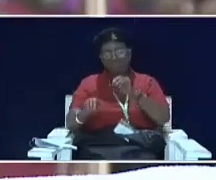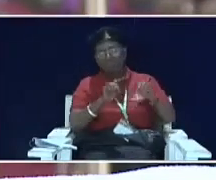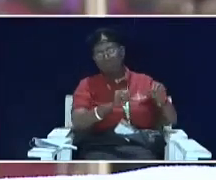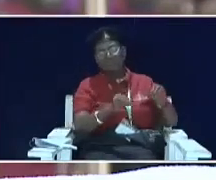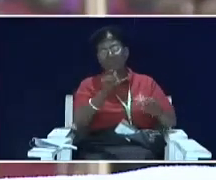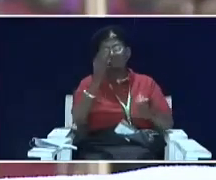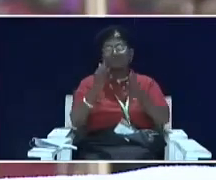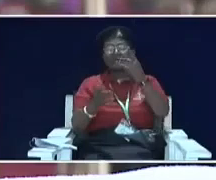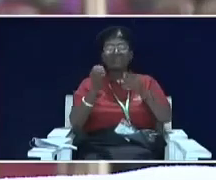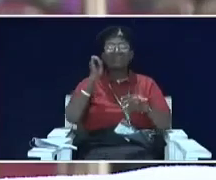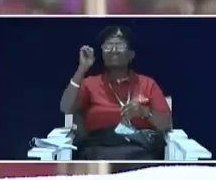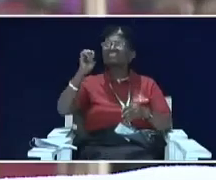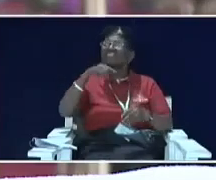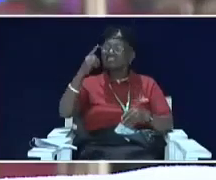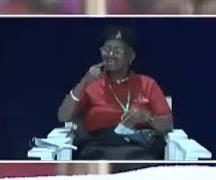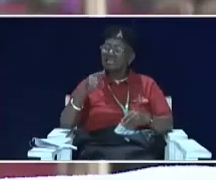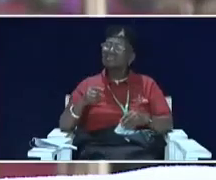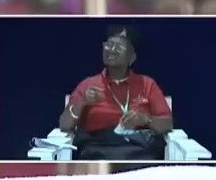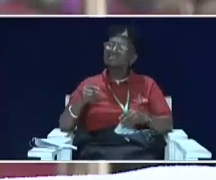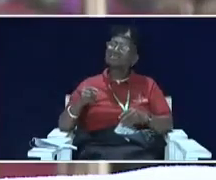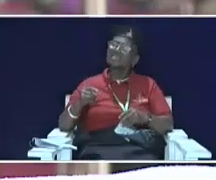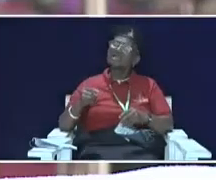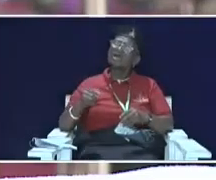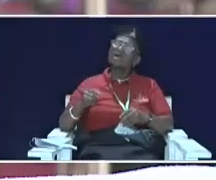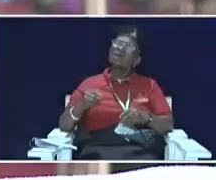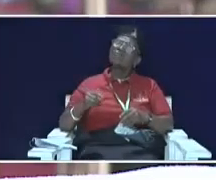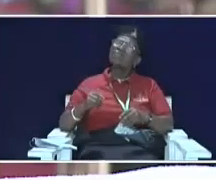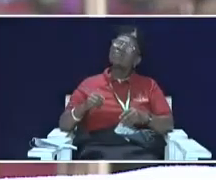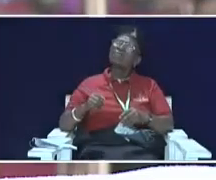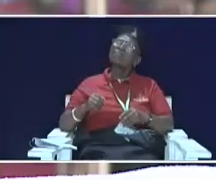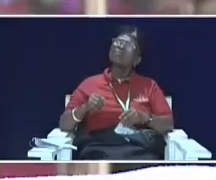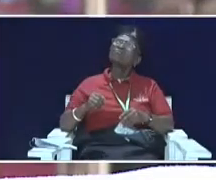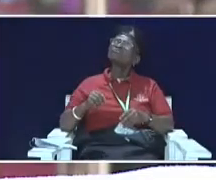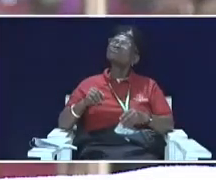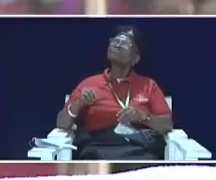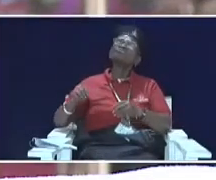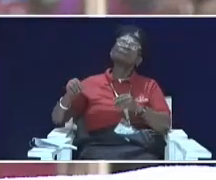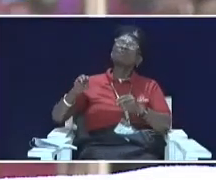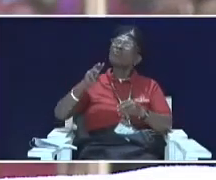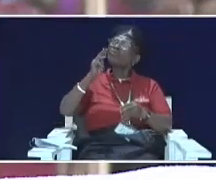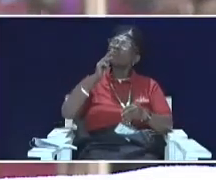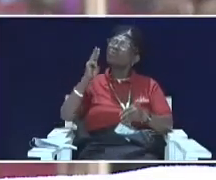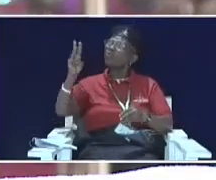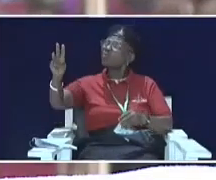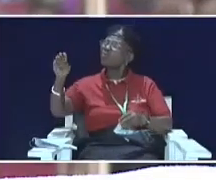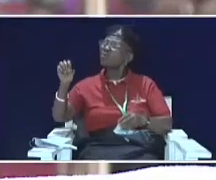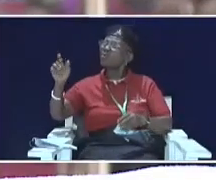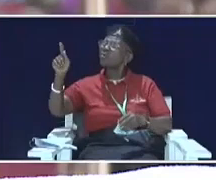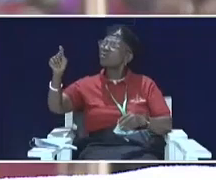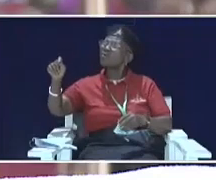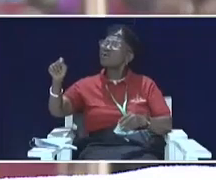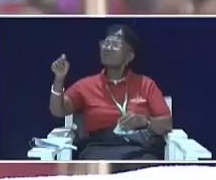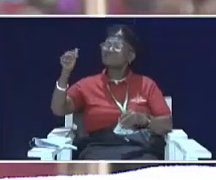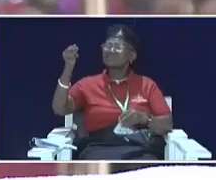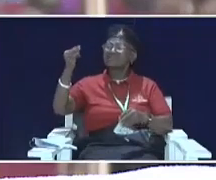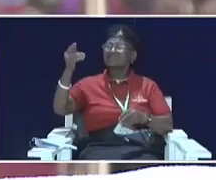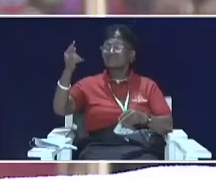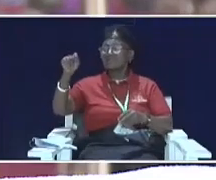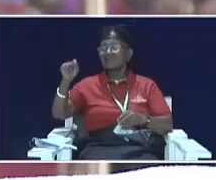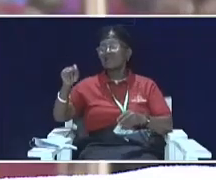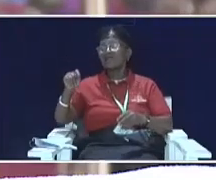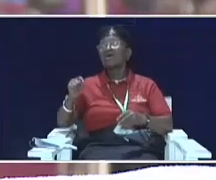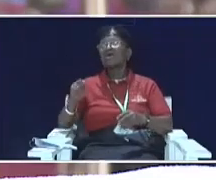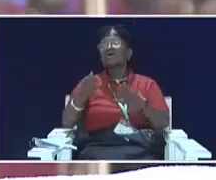he should drench the offering by several buckets of water